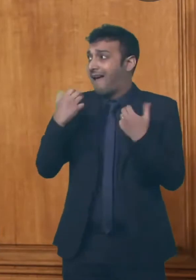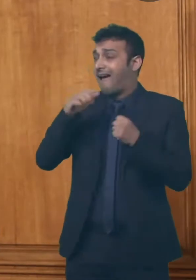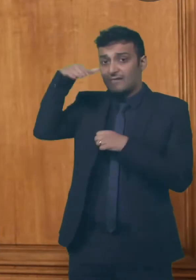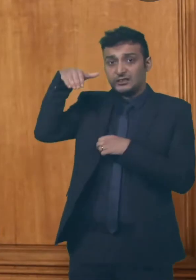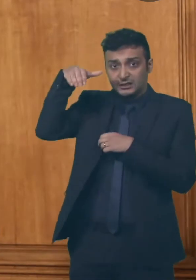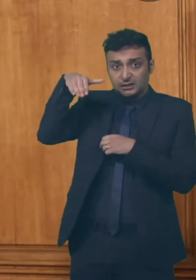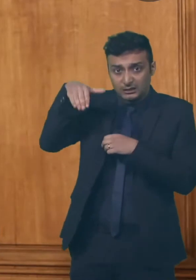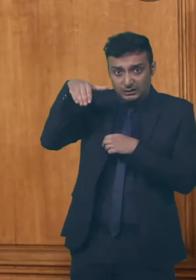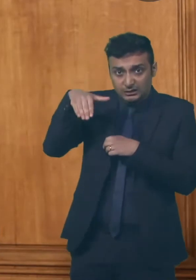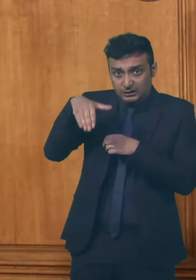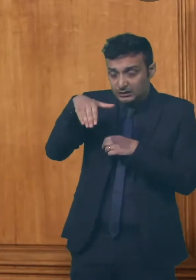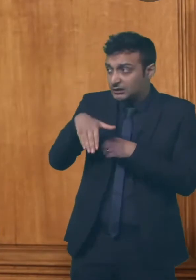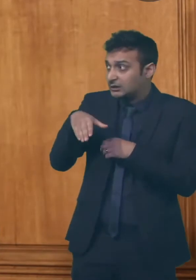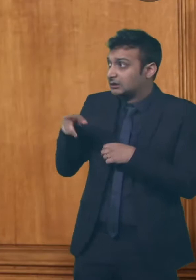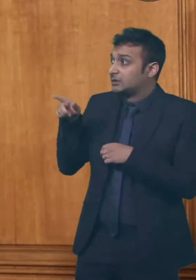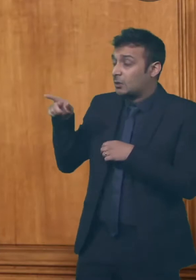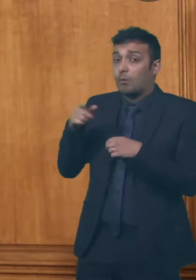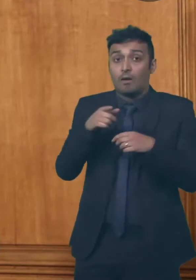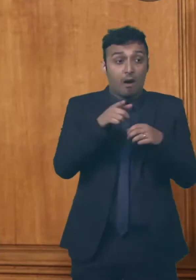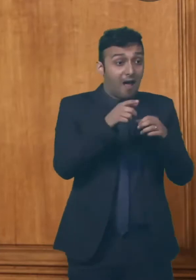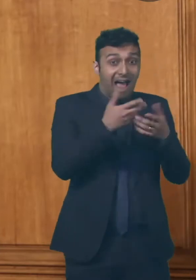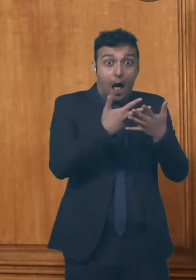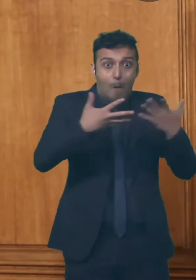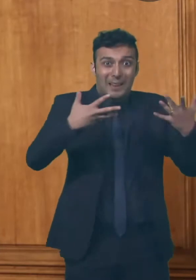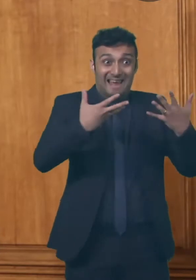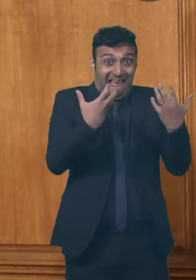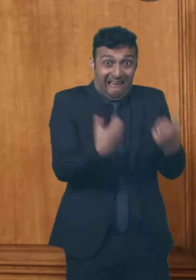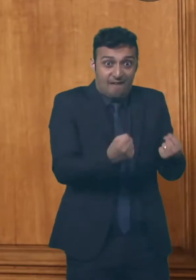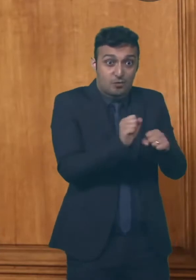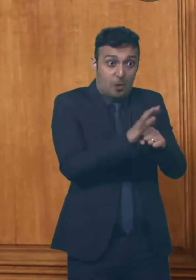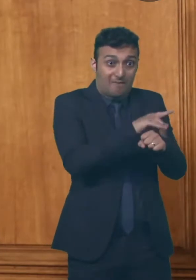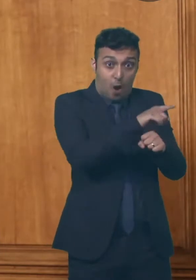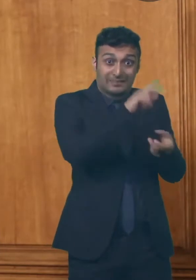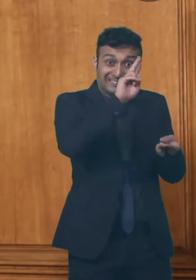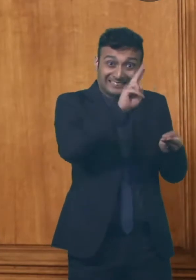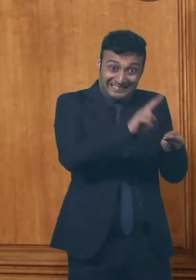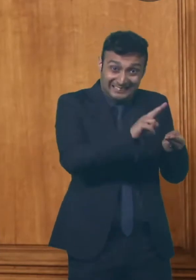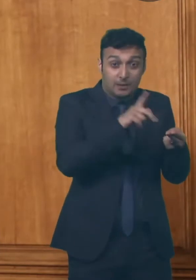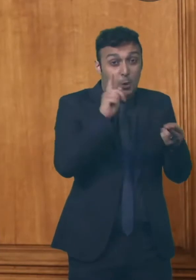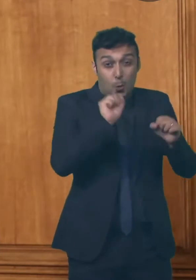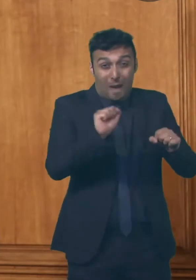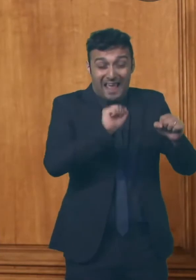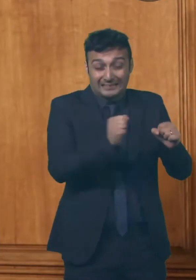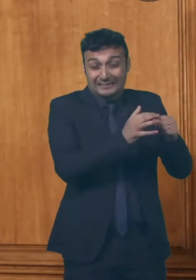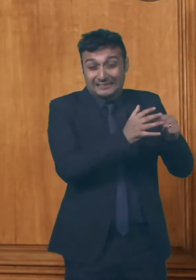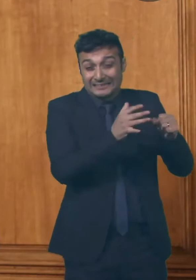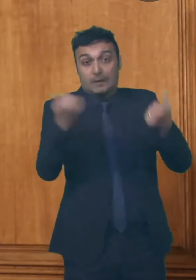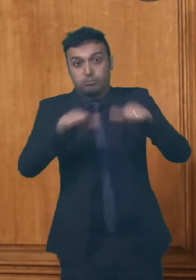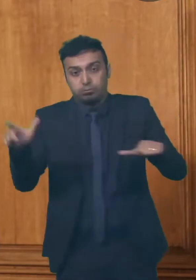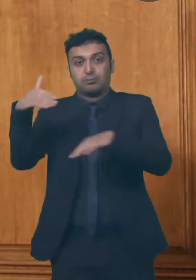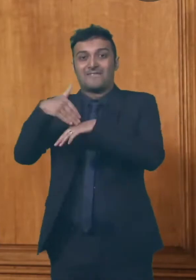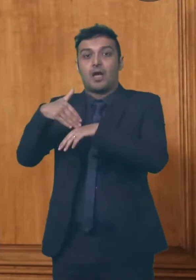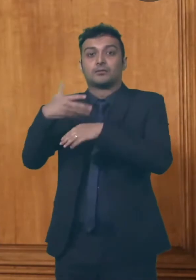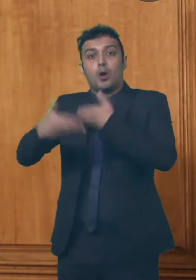our hospital rates. So a good sign, but still some way to go. Next slide, please. And the third slide we